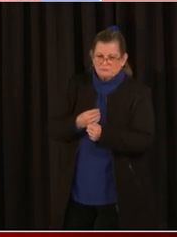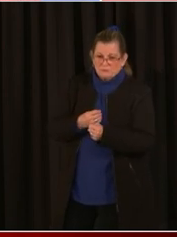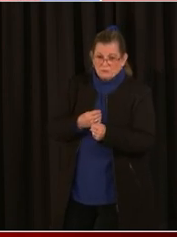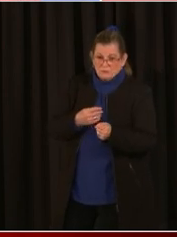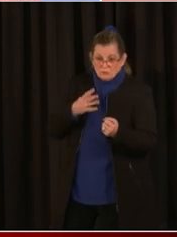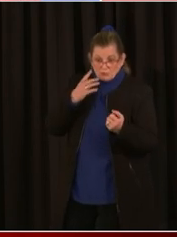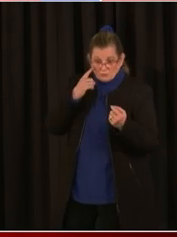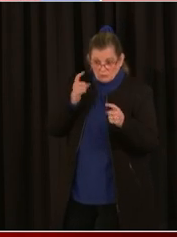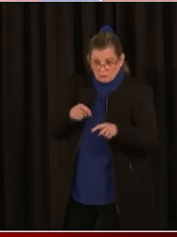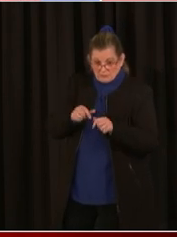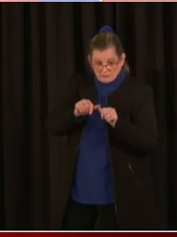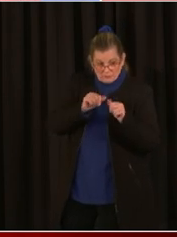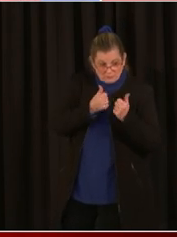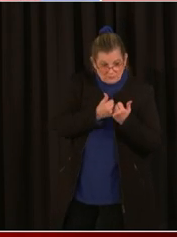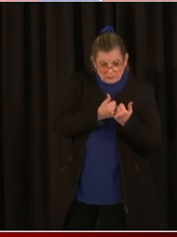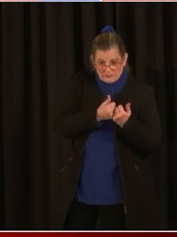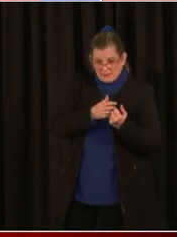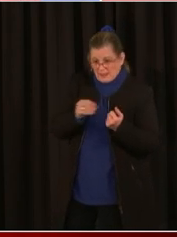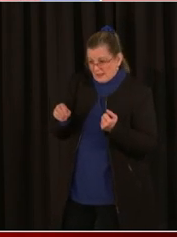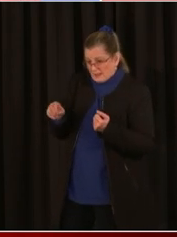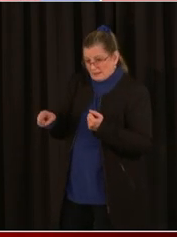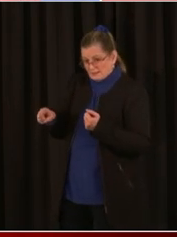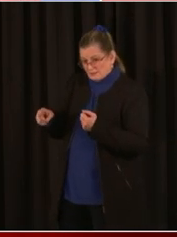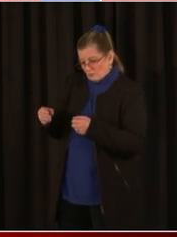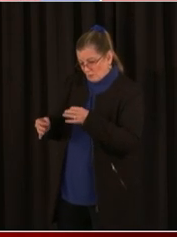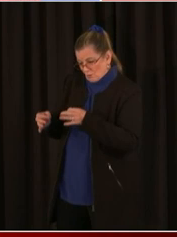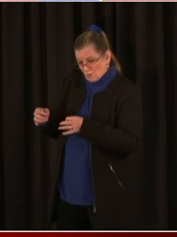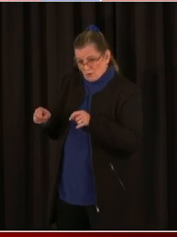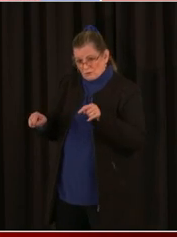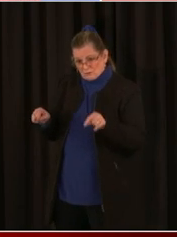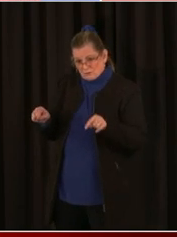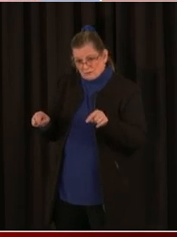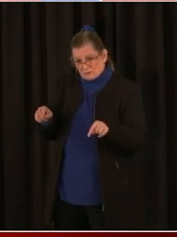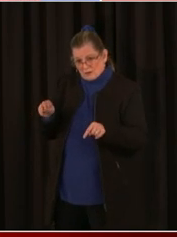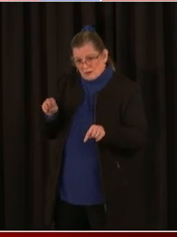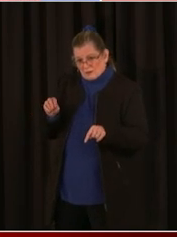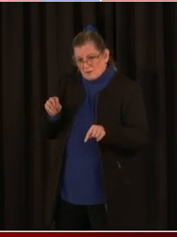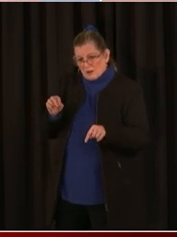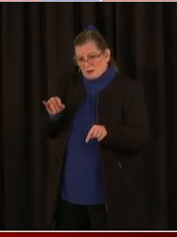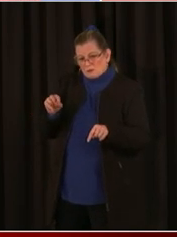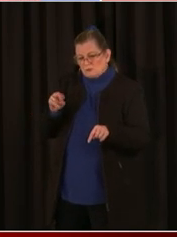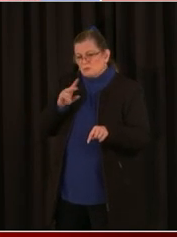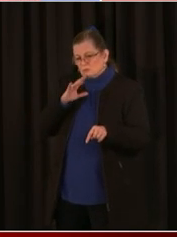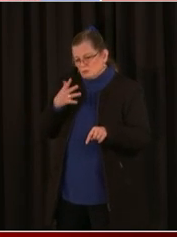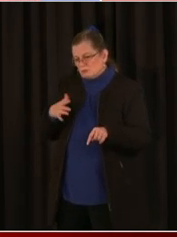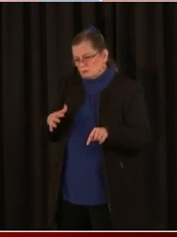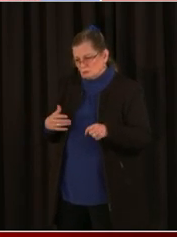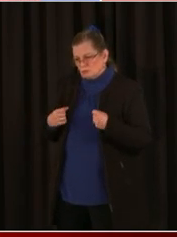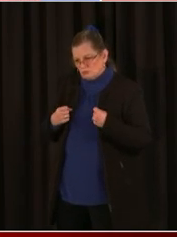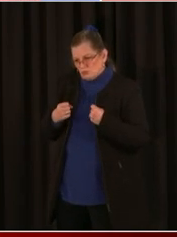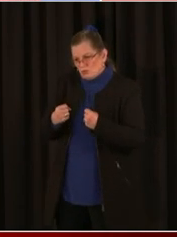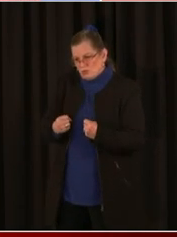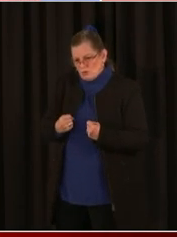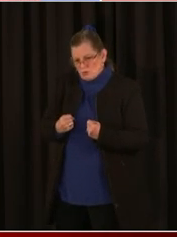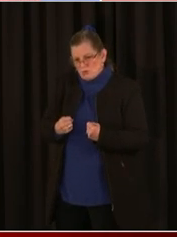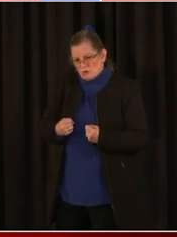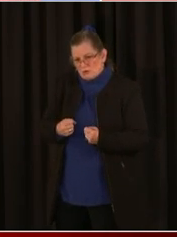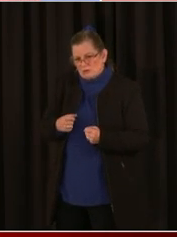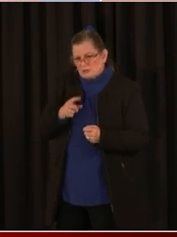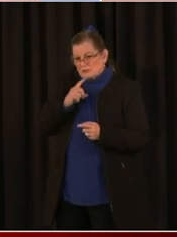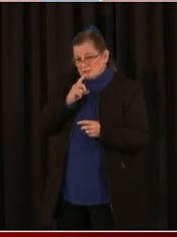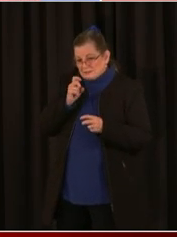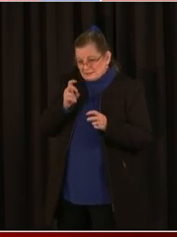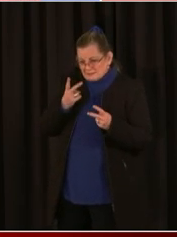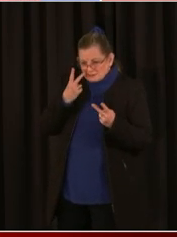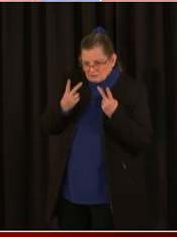agreements between the agency and the court monitor are strong, and we